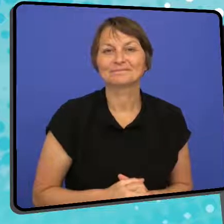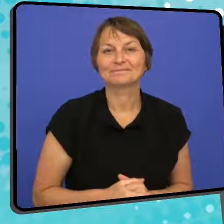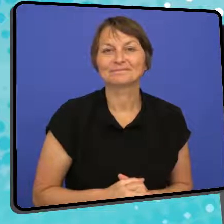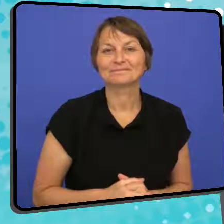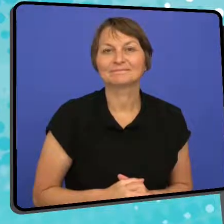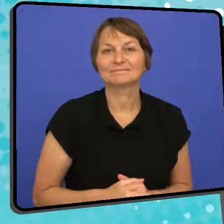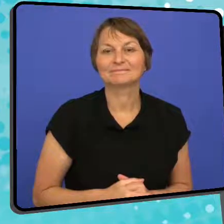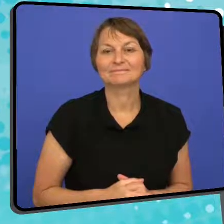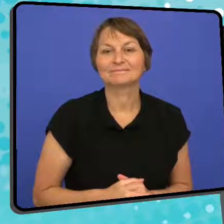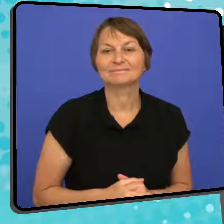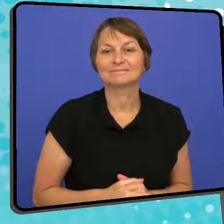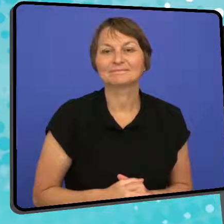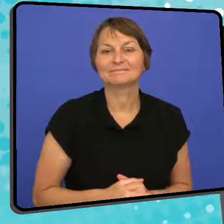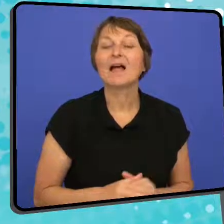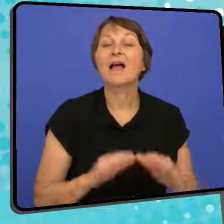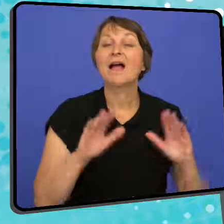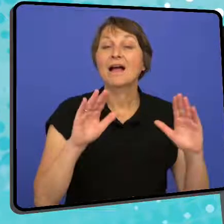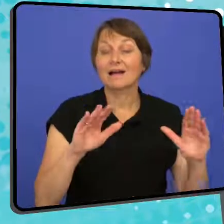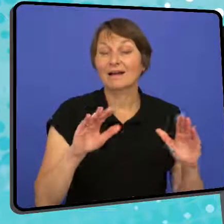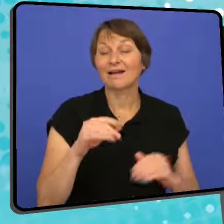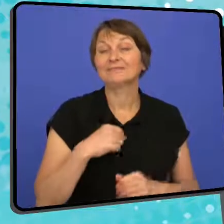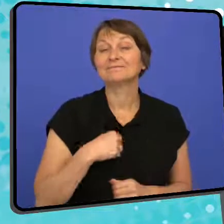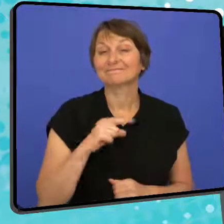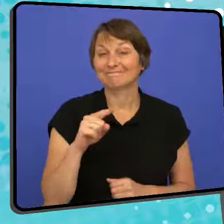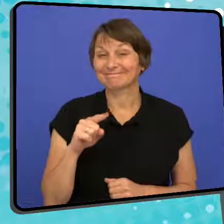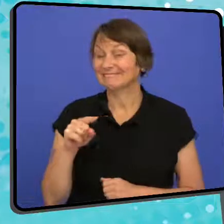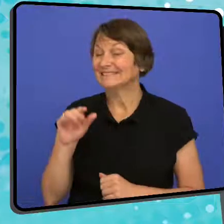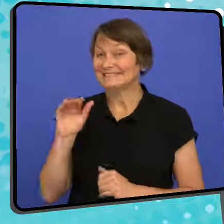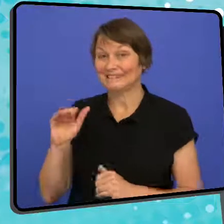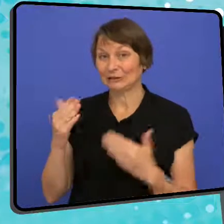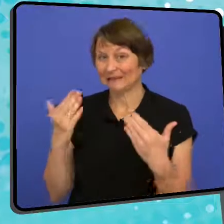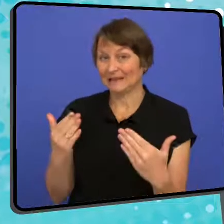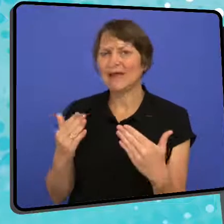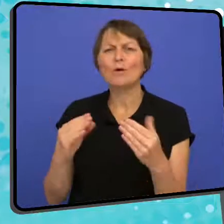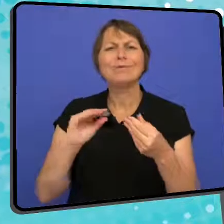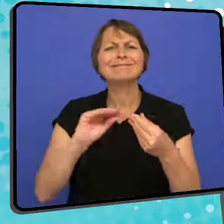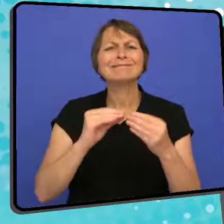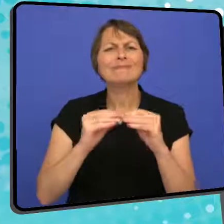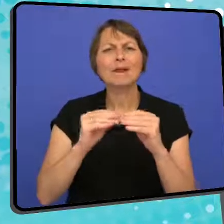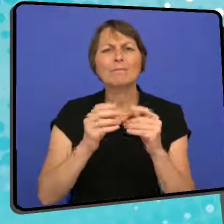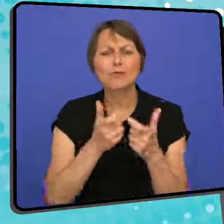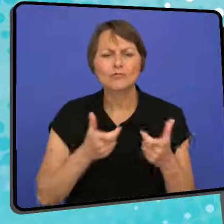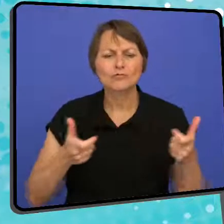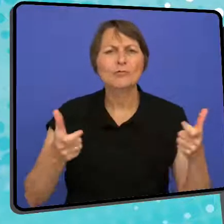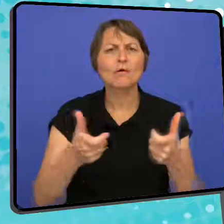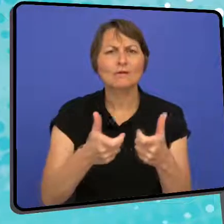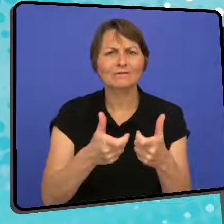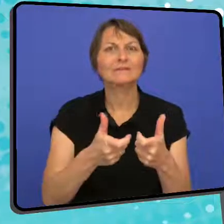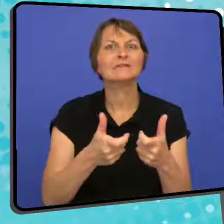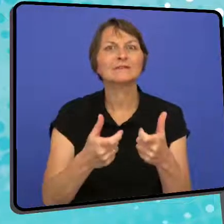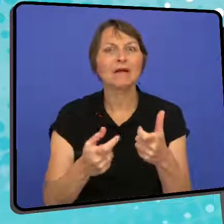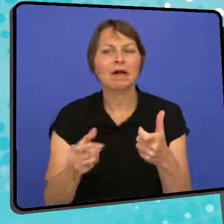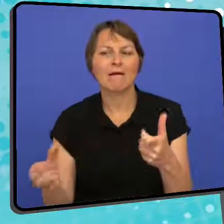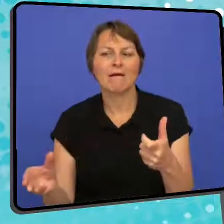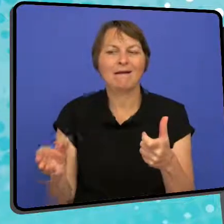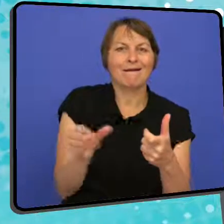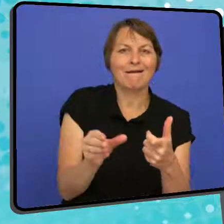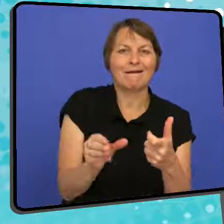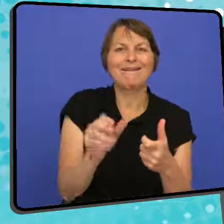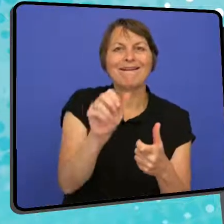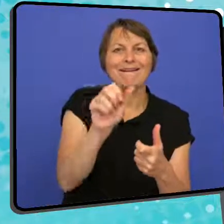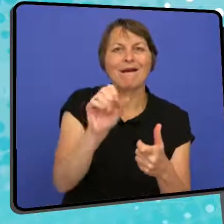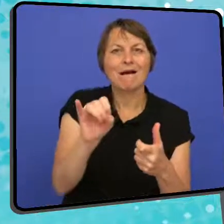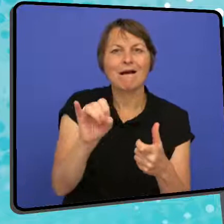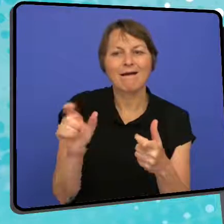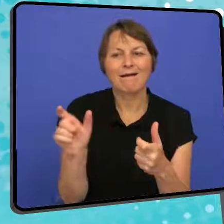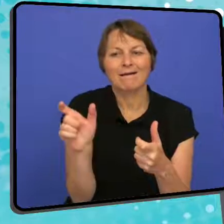a lot of developer conferences now have an AI track or an AI segment as well. So I do think there's always